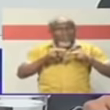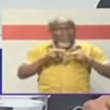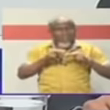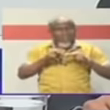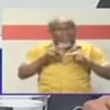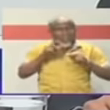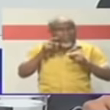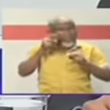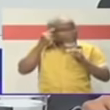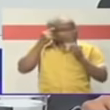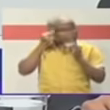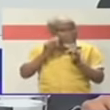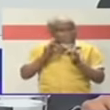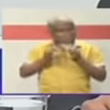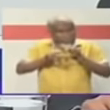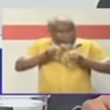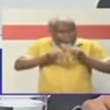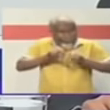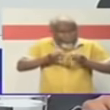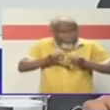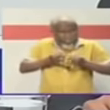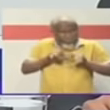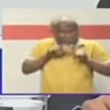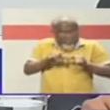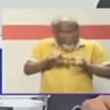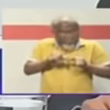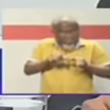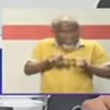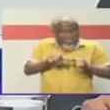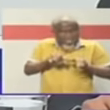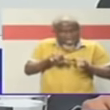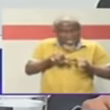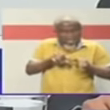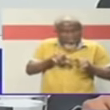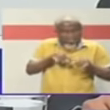room or whether it gets into our kitchens, bedrooms,